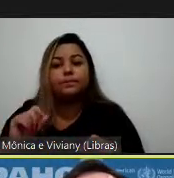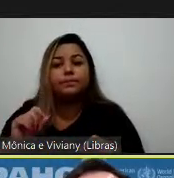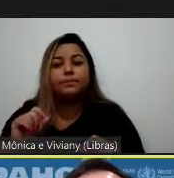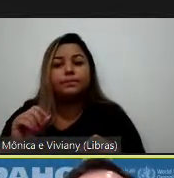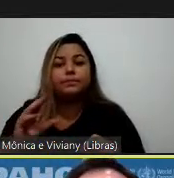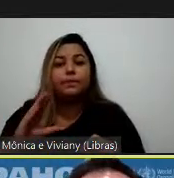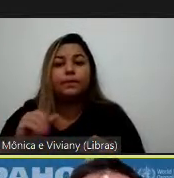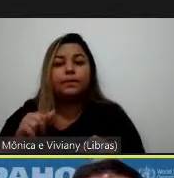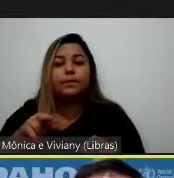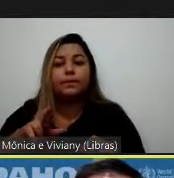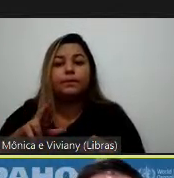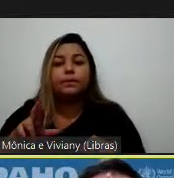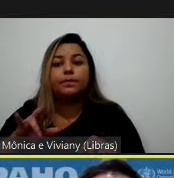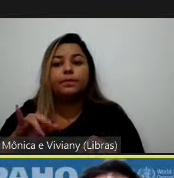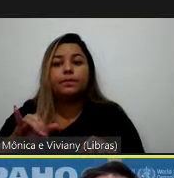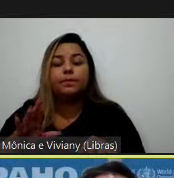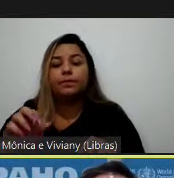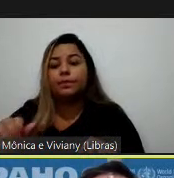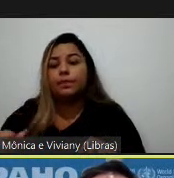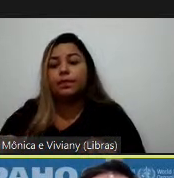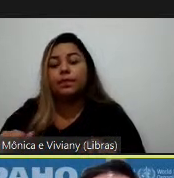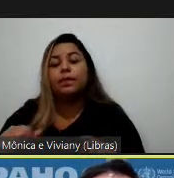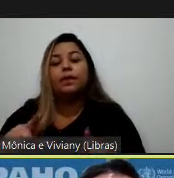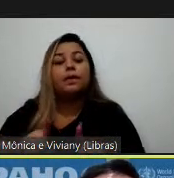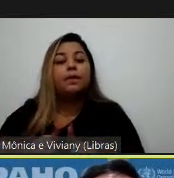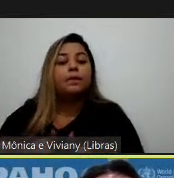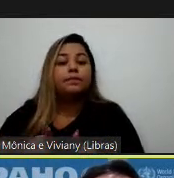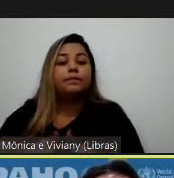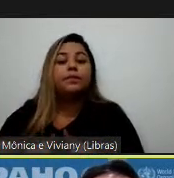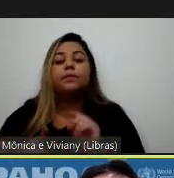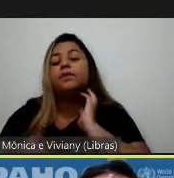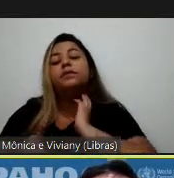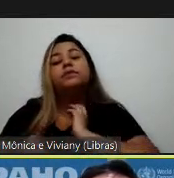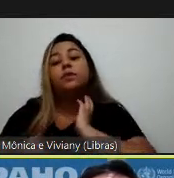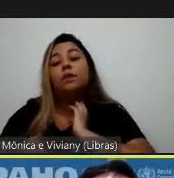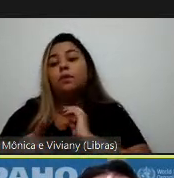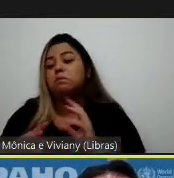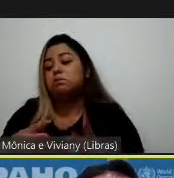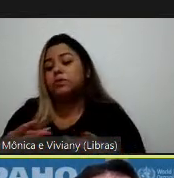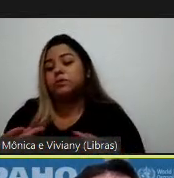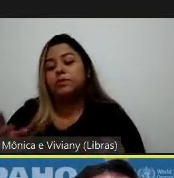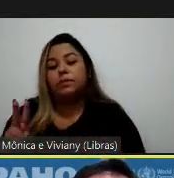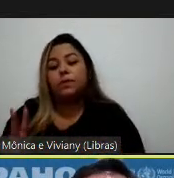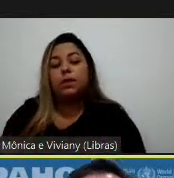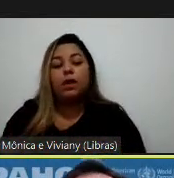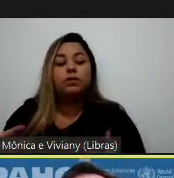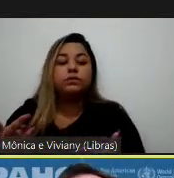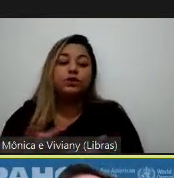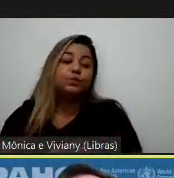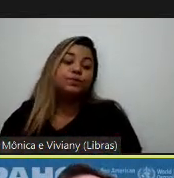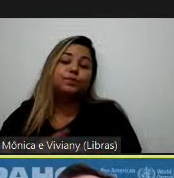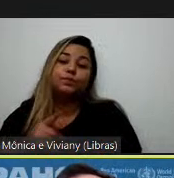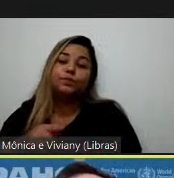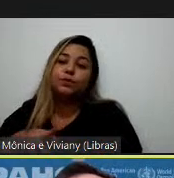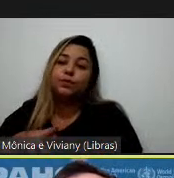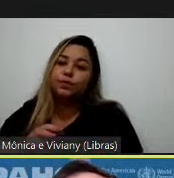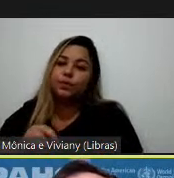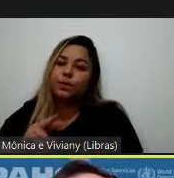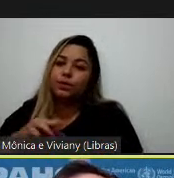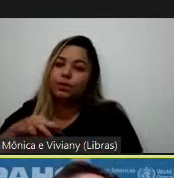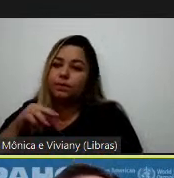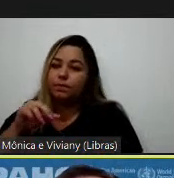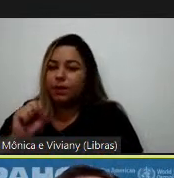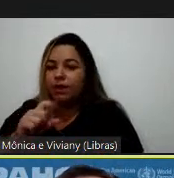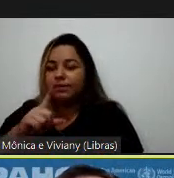for the diminishing of these access barriers has to do with the action of fragmenting, which most of the time occurs in